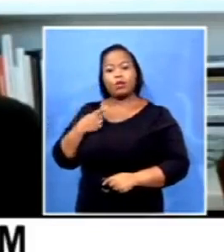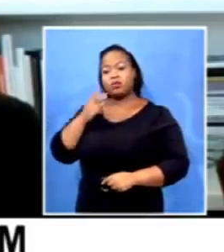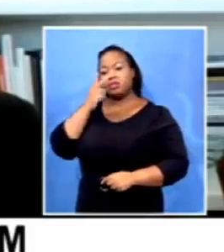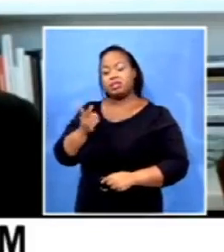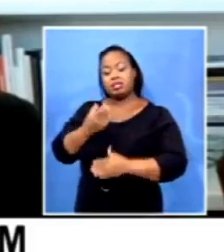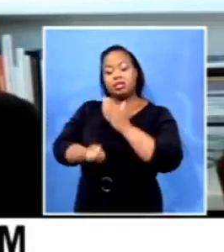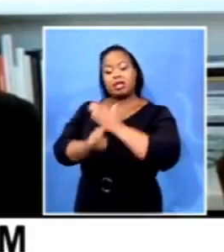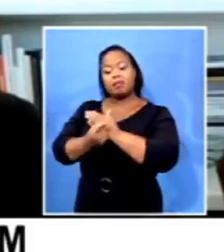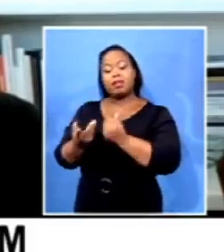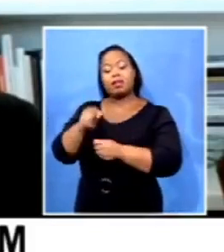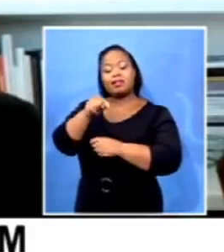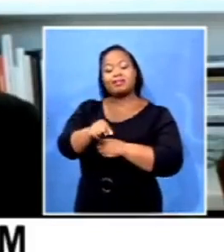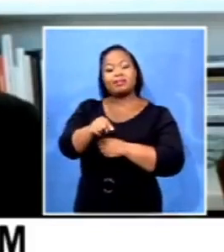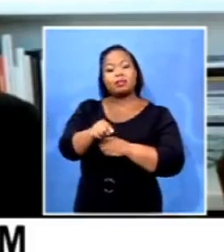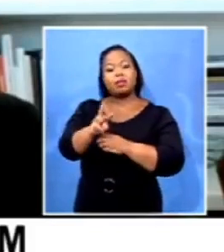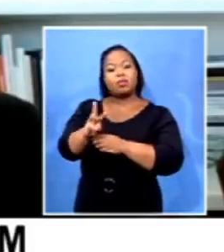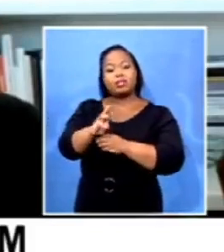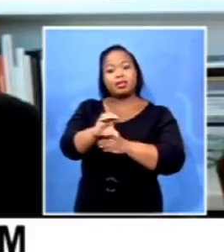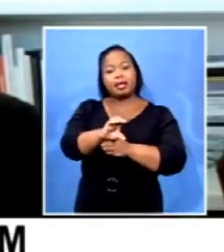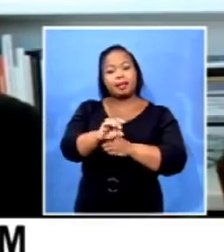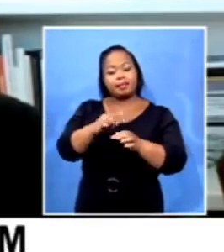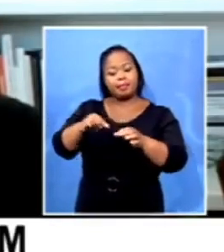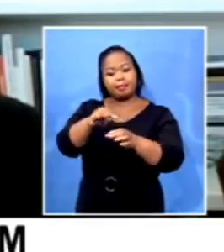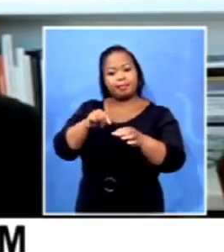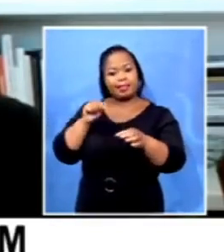Western Cape is they do a